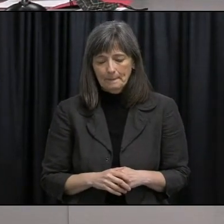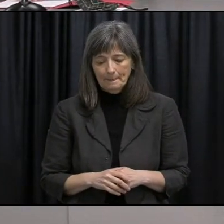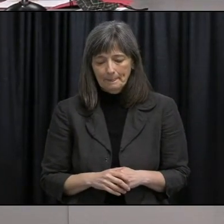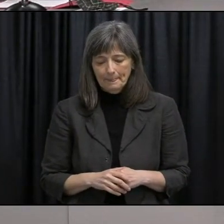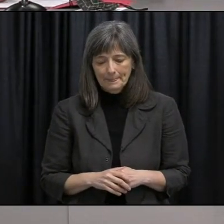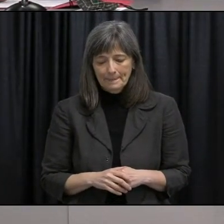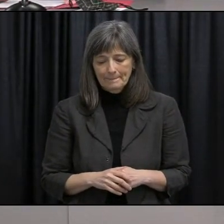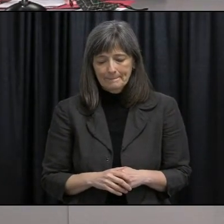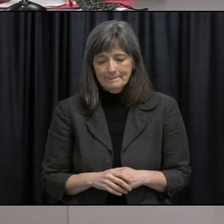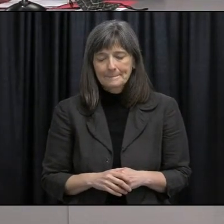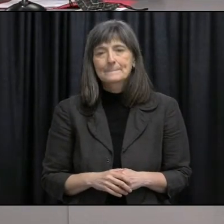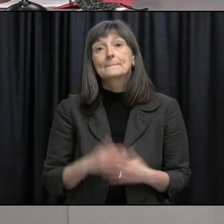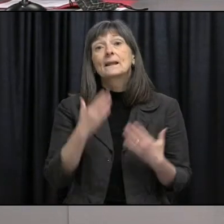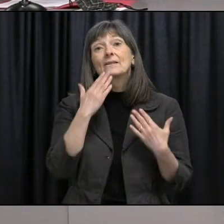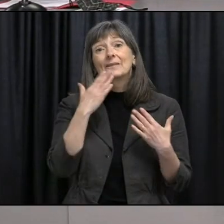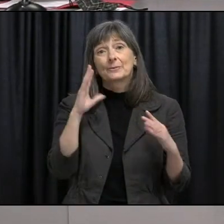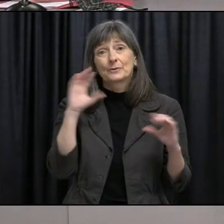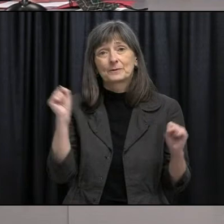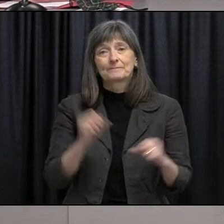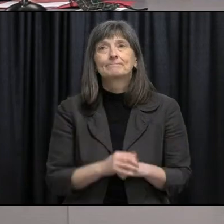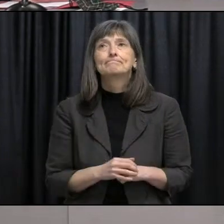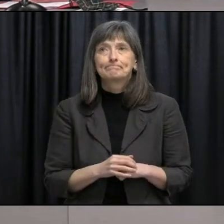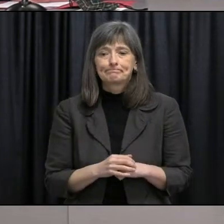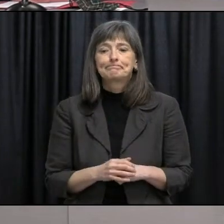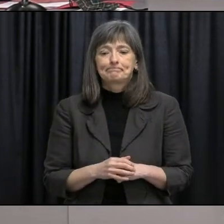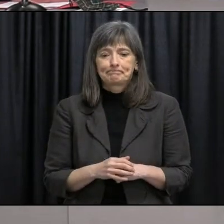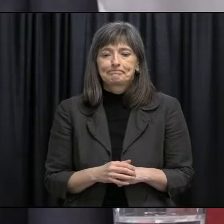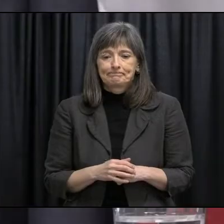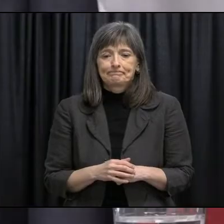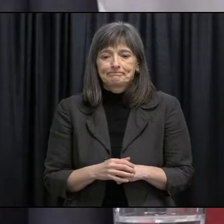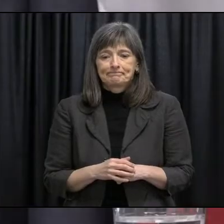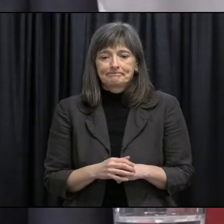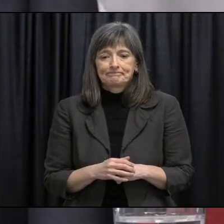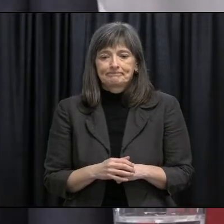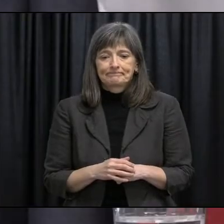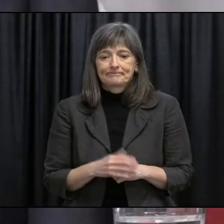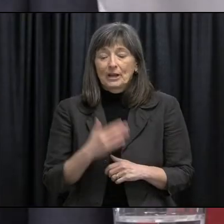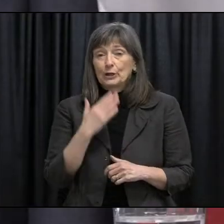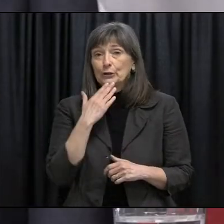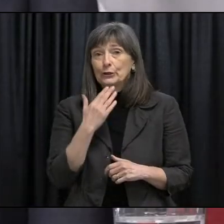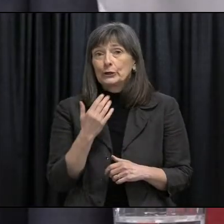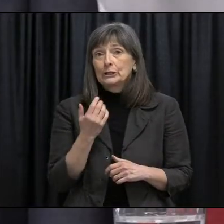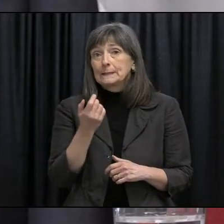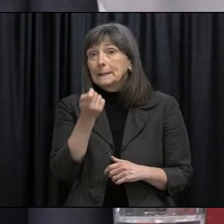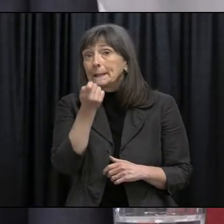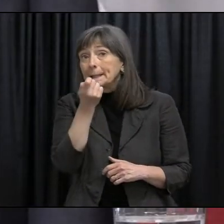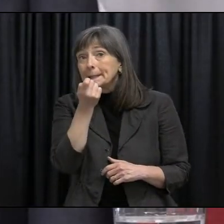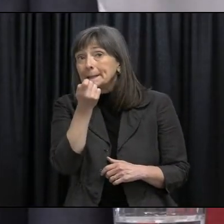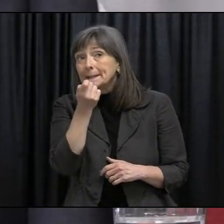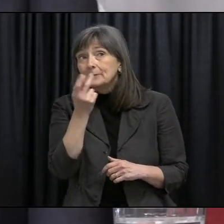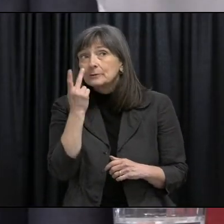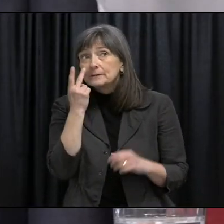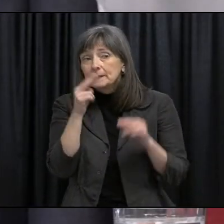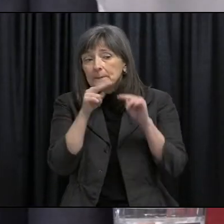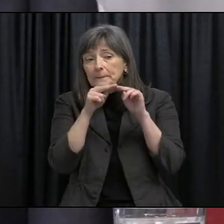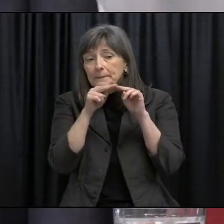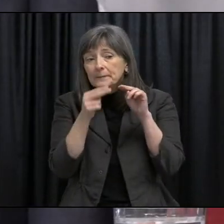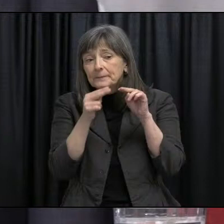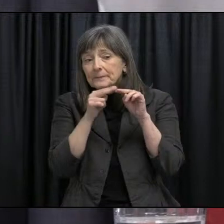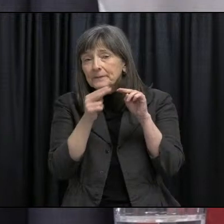Thank you very much, Premier. It is good to see a hint of our case numbers lowering.